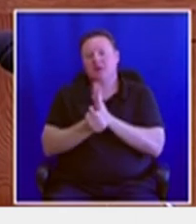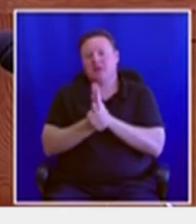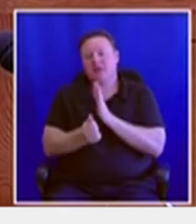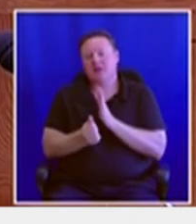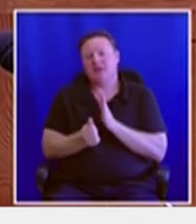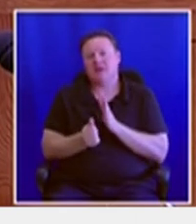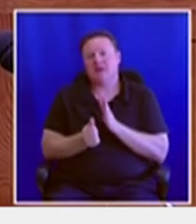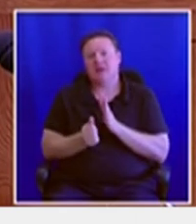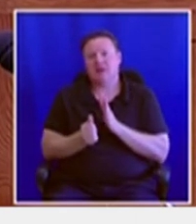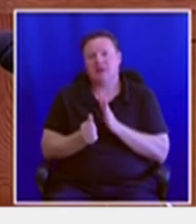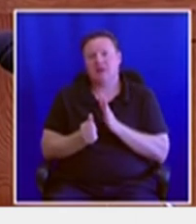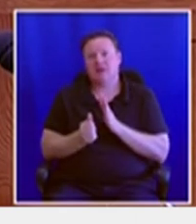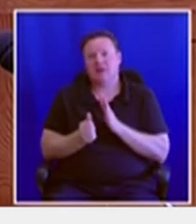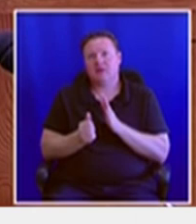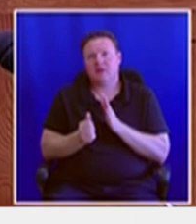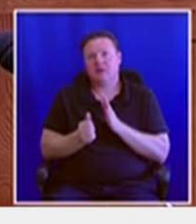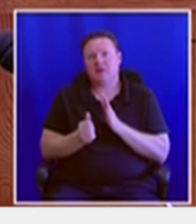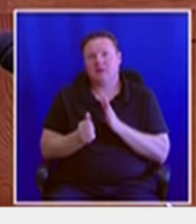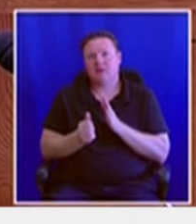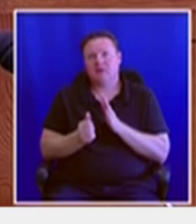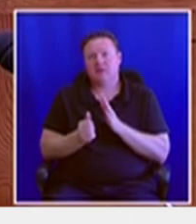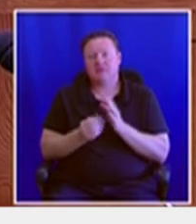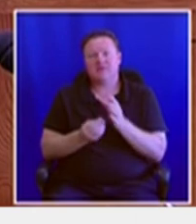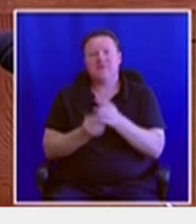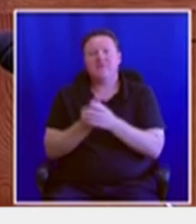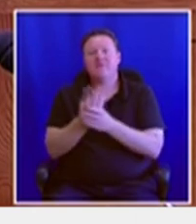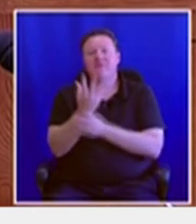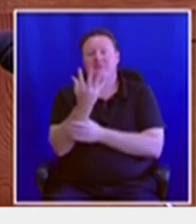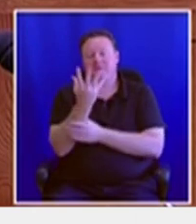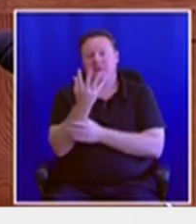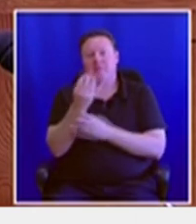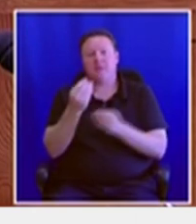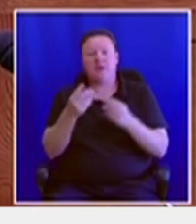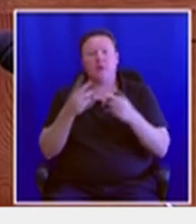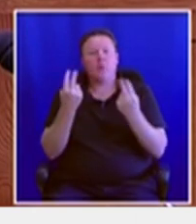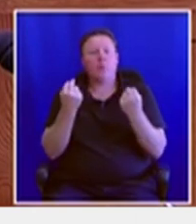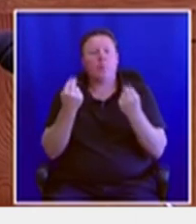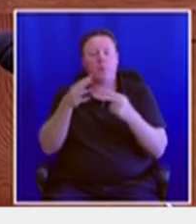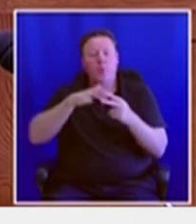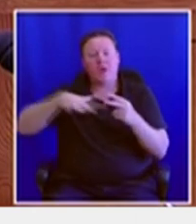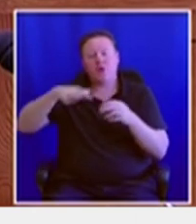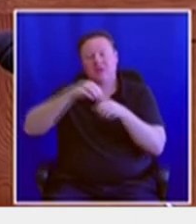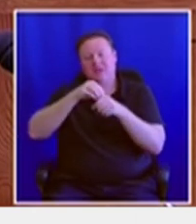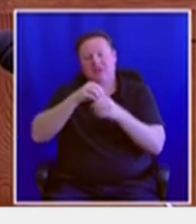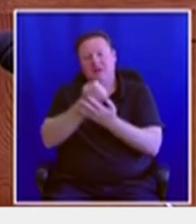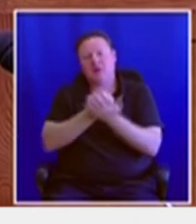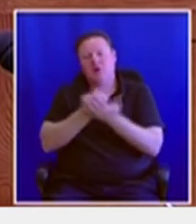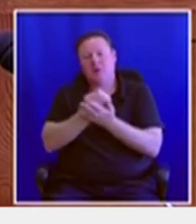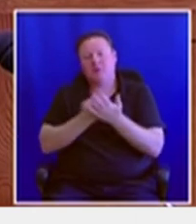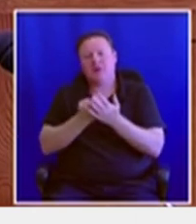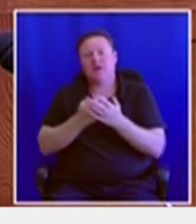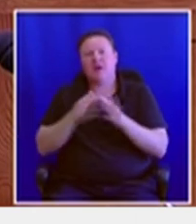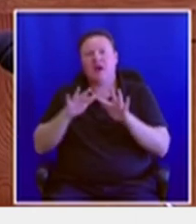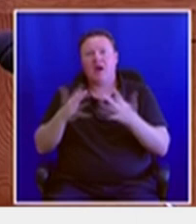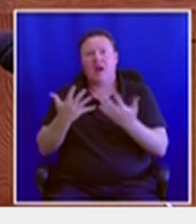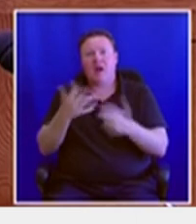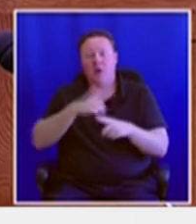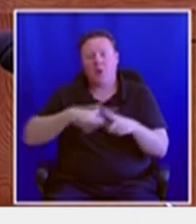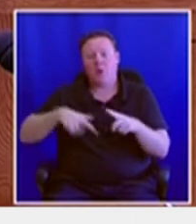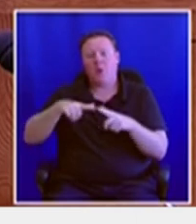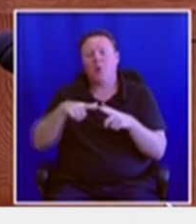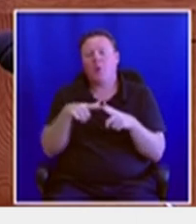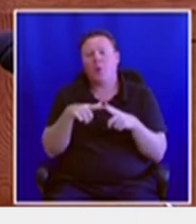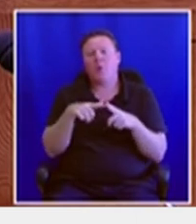developing and unfolding sectors of our economy give rise to, but the indigenous